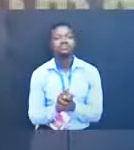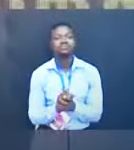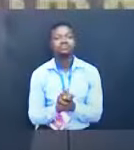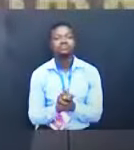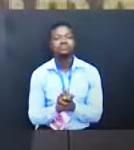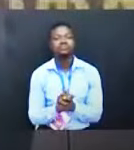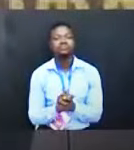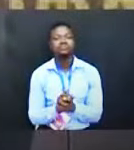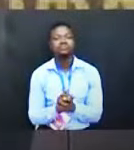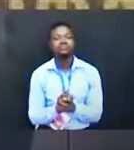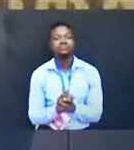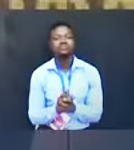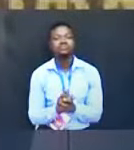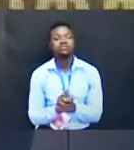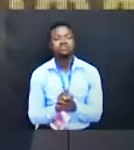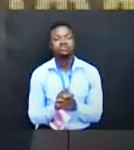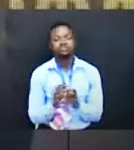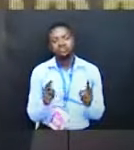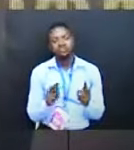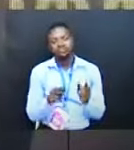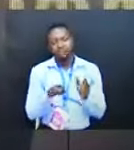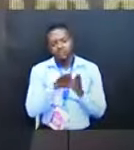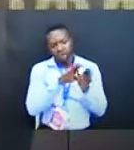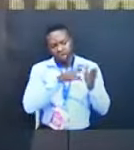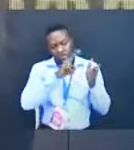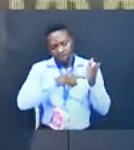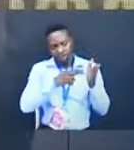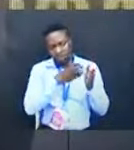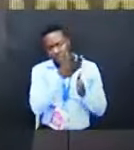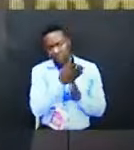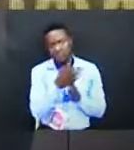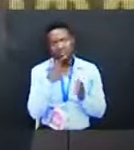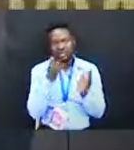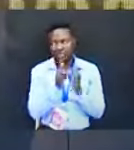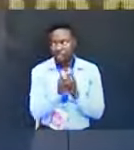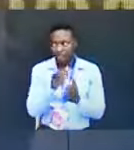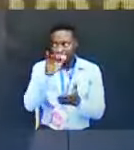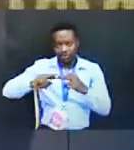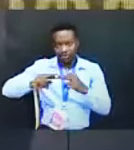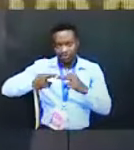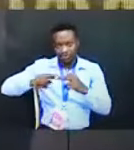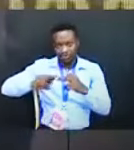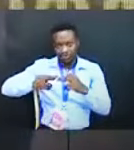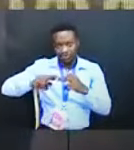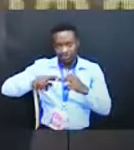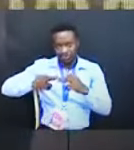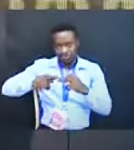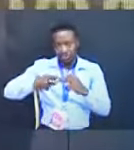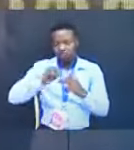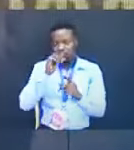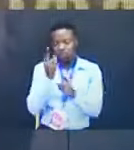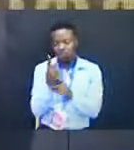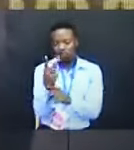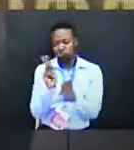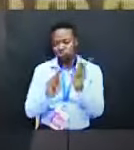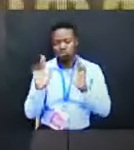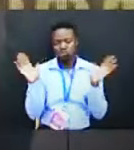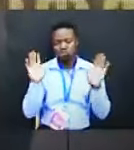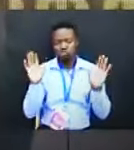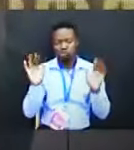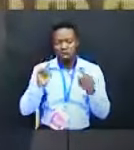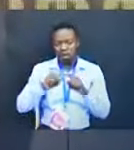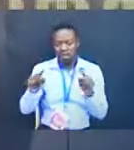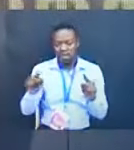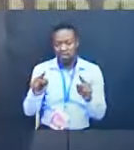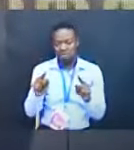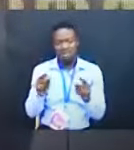So the above scripture suggests that marriage is a relationship between not just two persons, but how